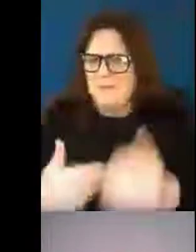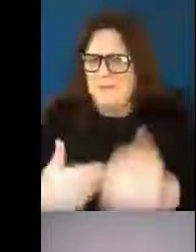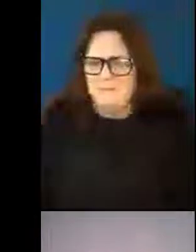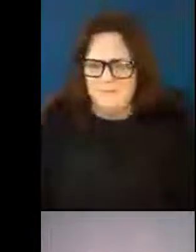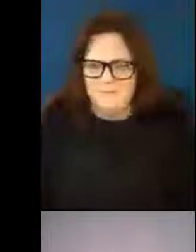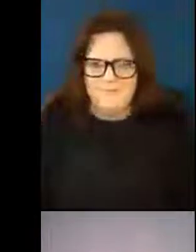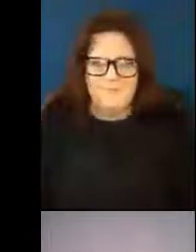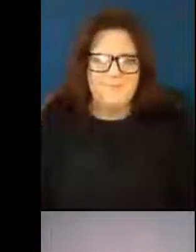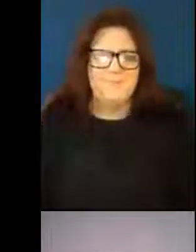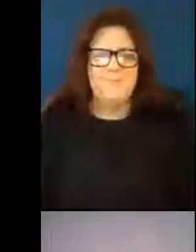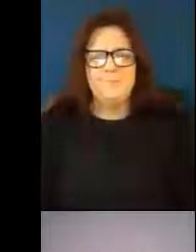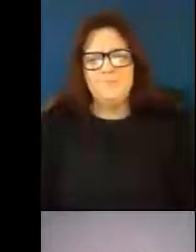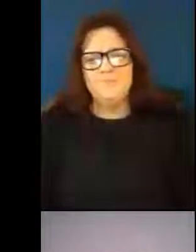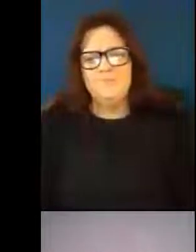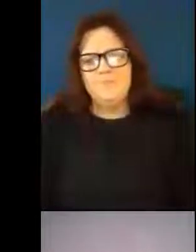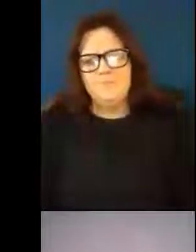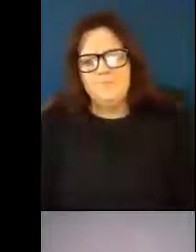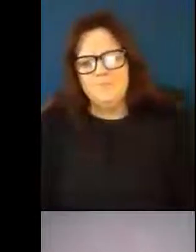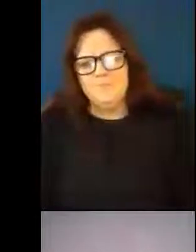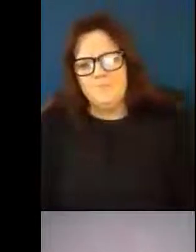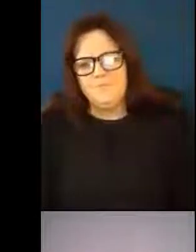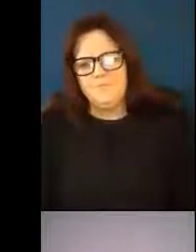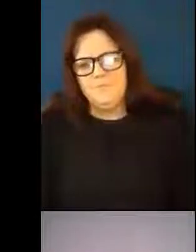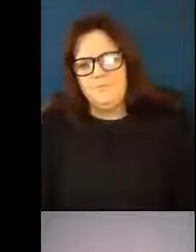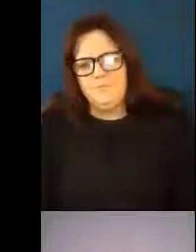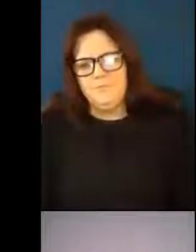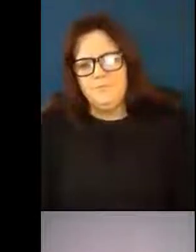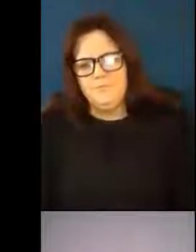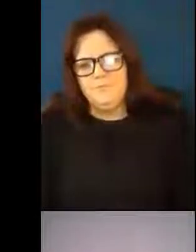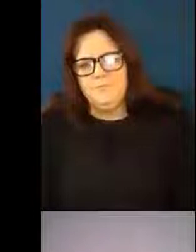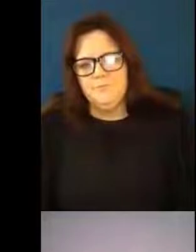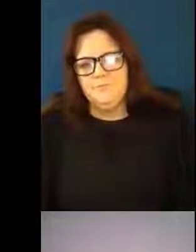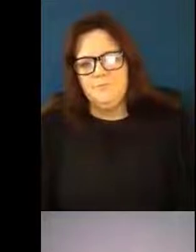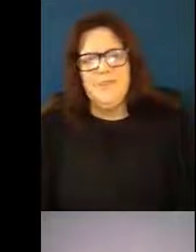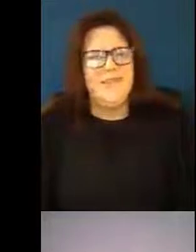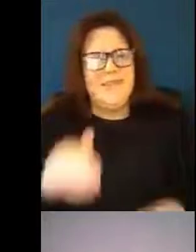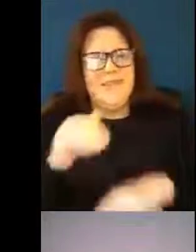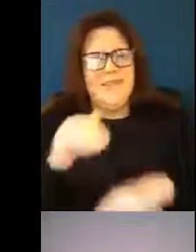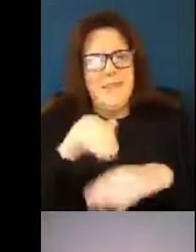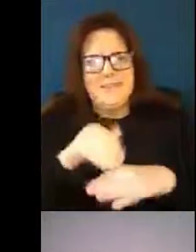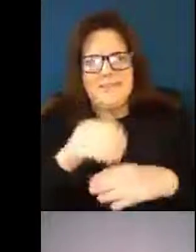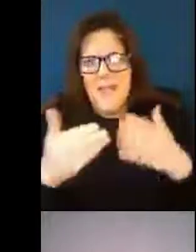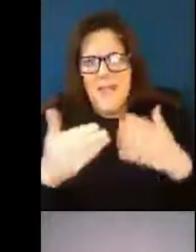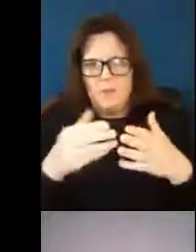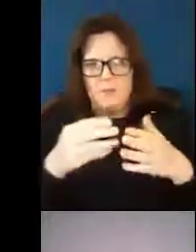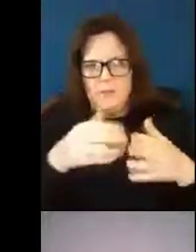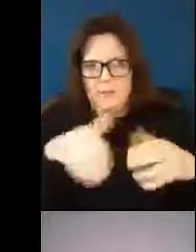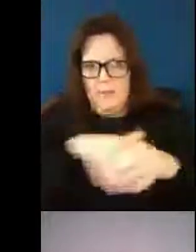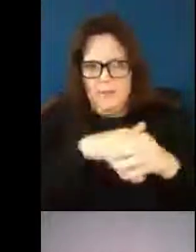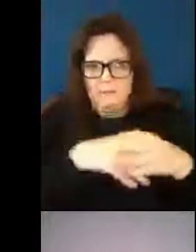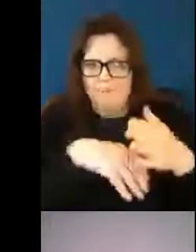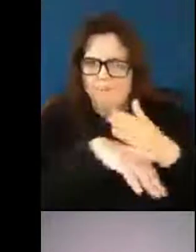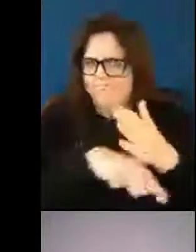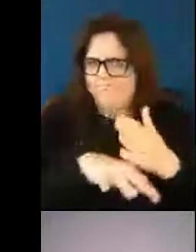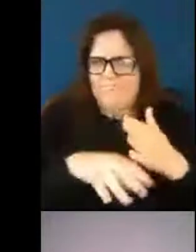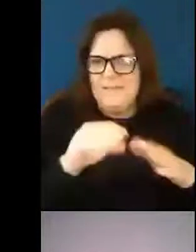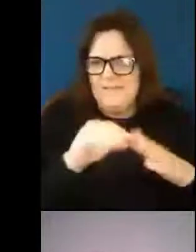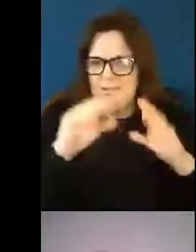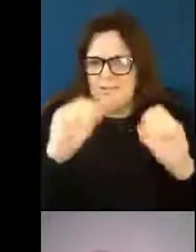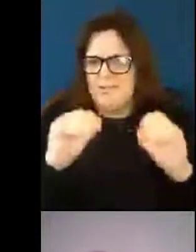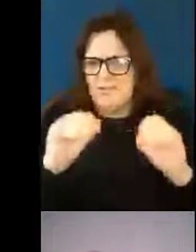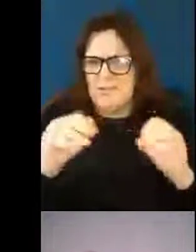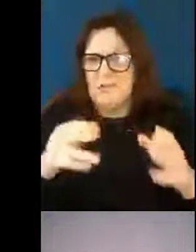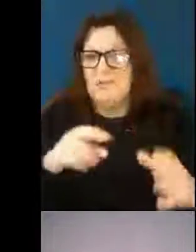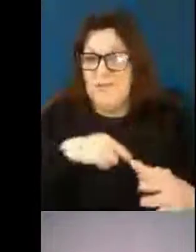An impact in terms of embedding into discipline teaching. So, for example, the work that's been done at the University of Worcester